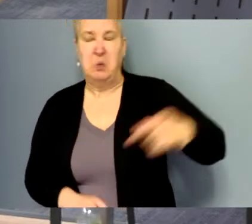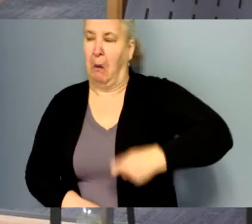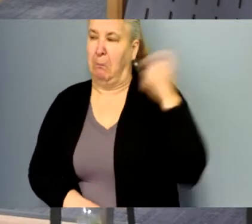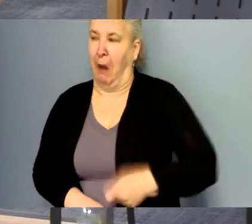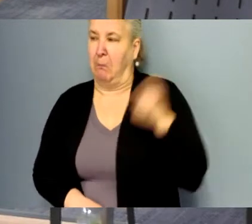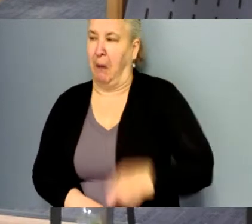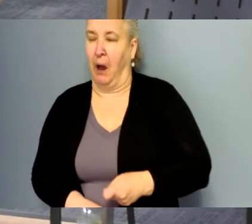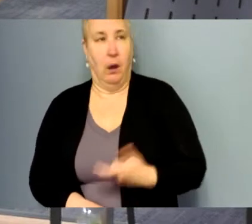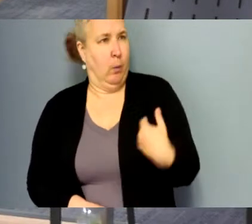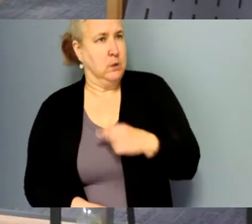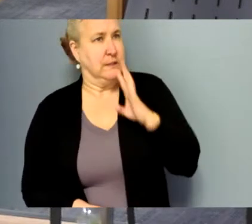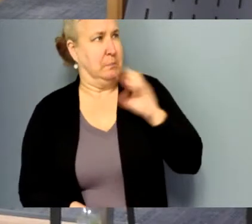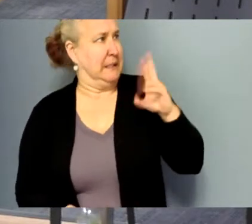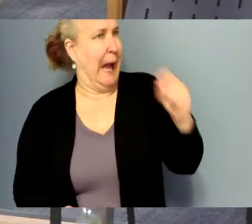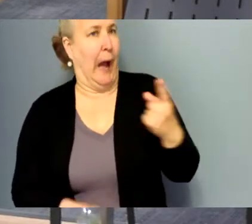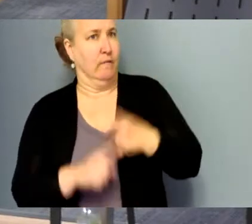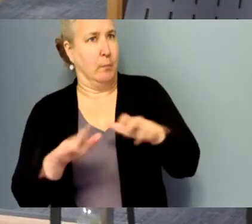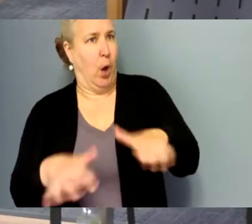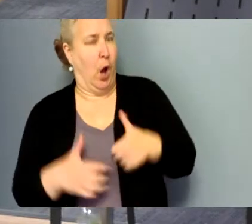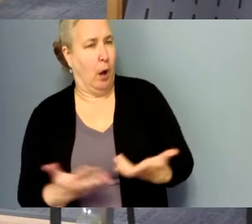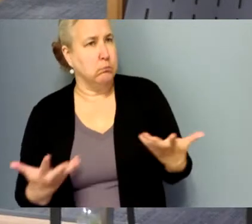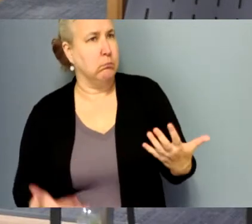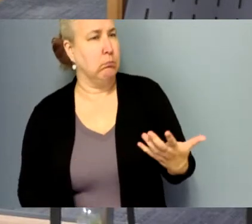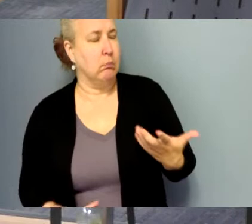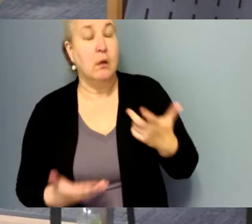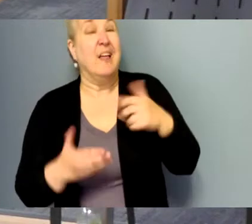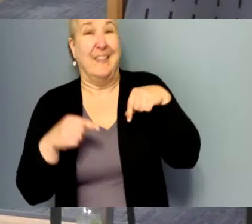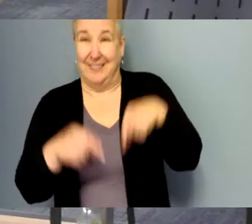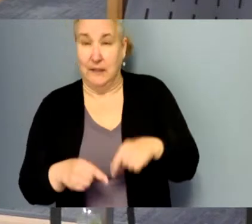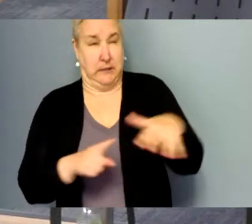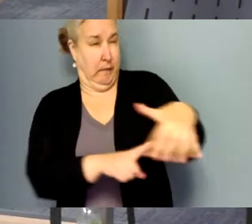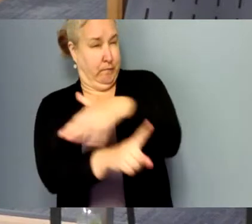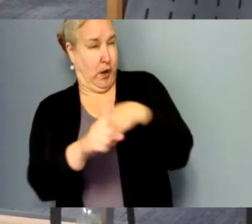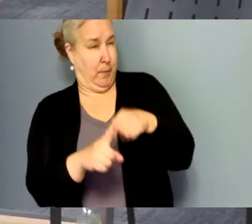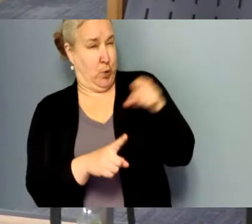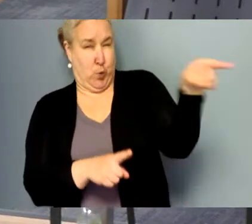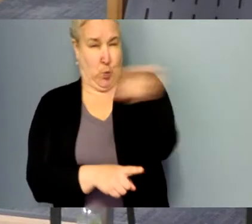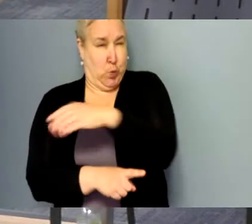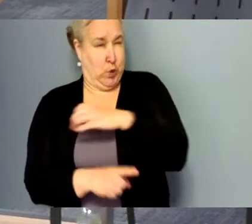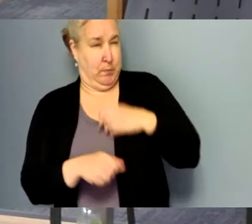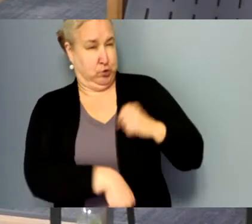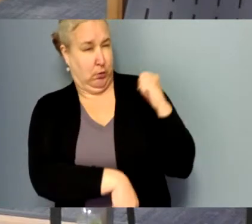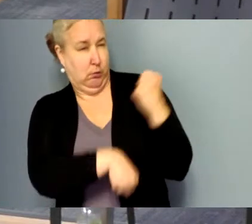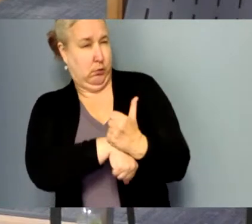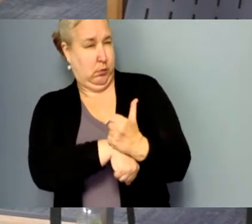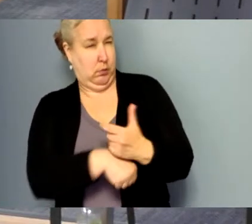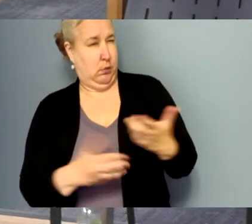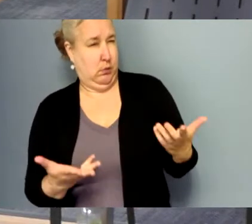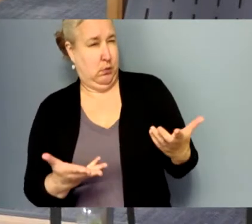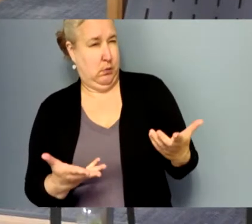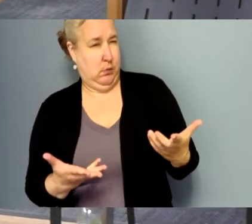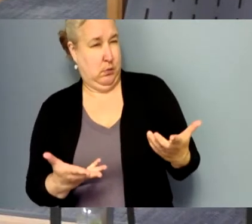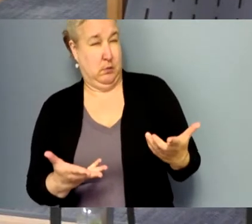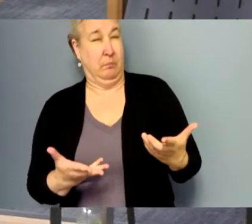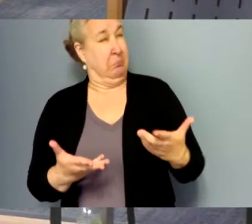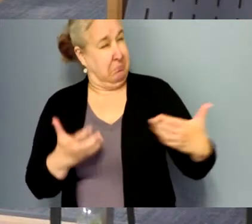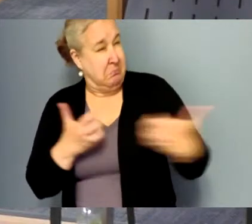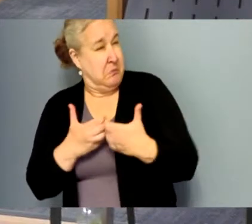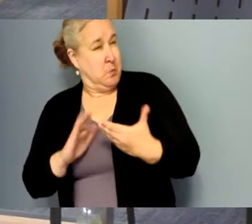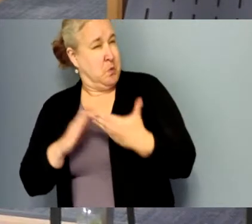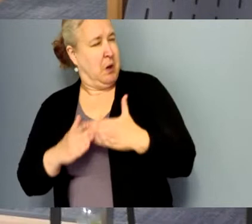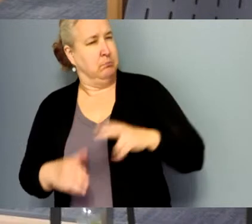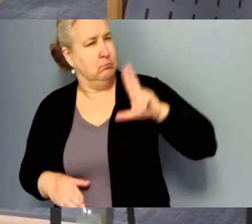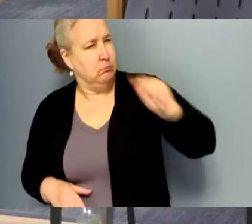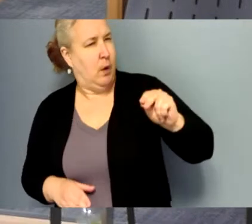for speaking out from the audience. This environment that you commissioners create is not one of the community, but one